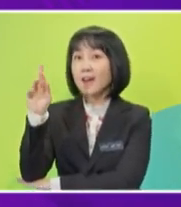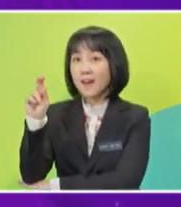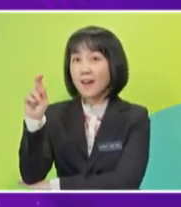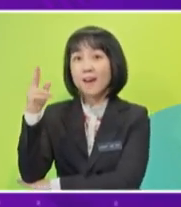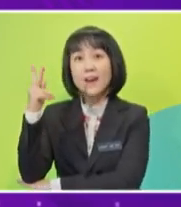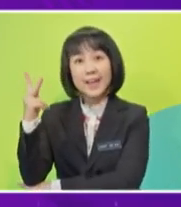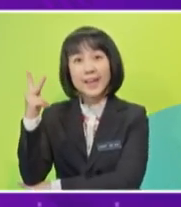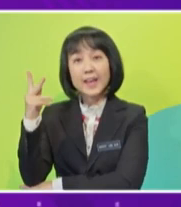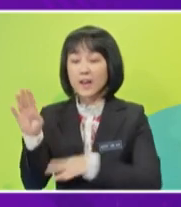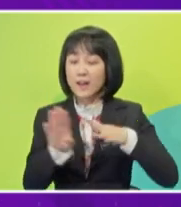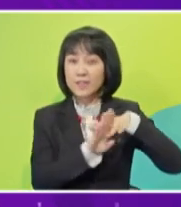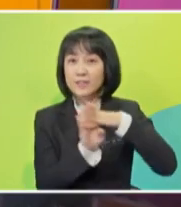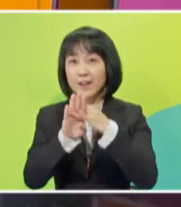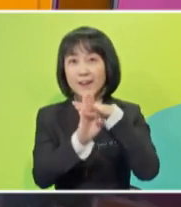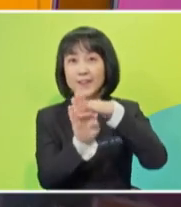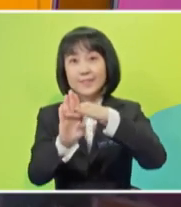S-H-A-R-K. Shark.